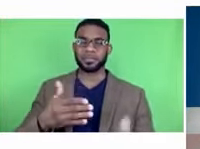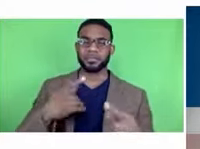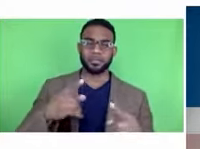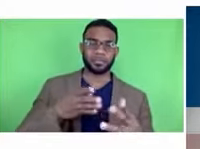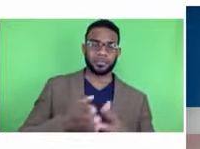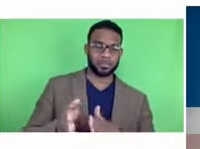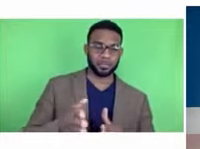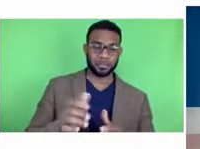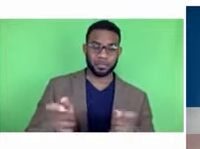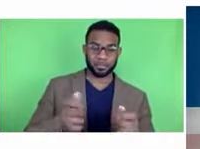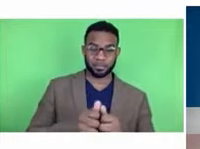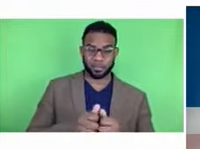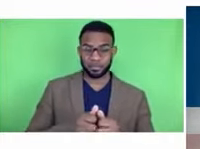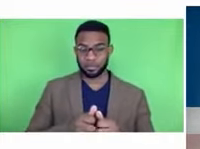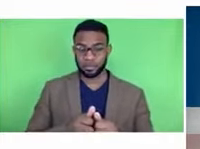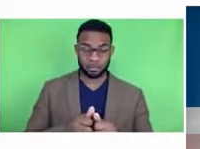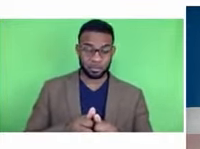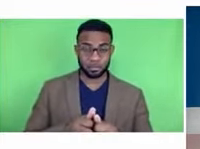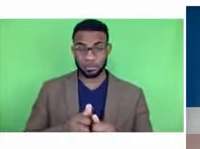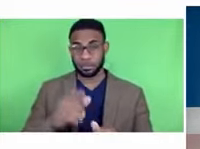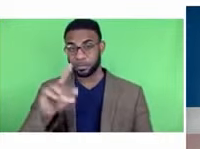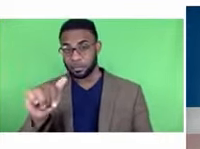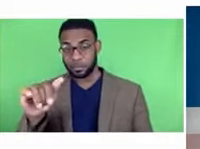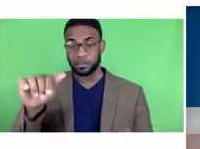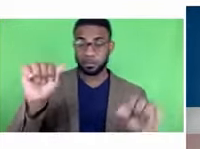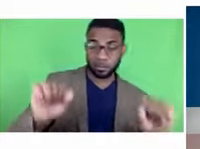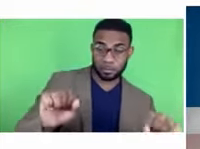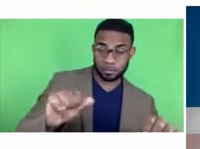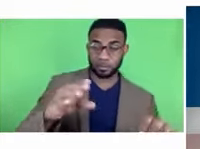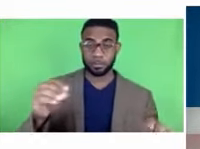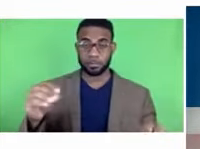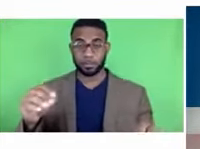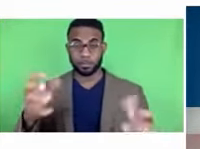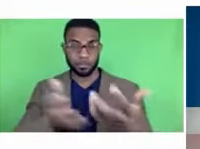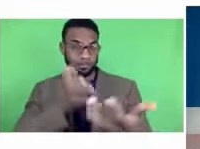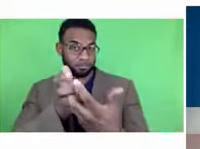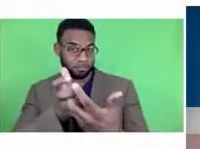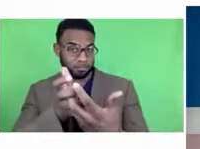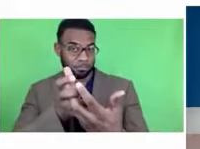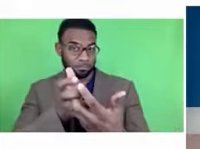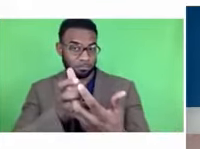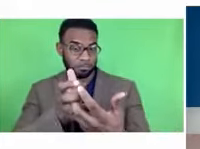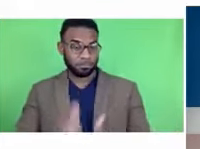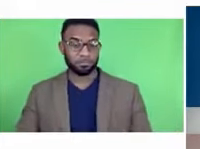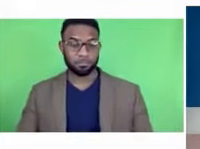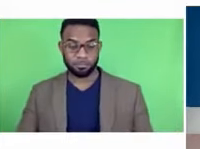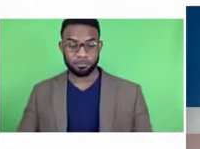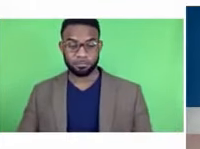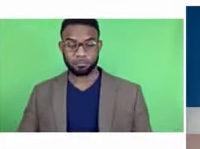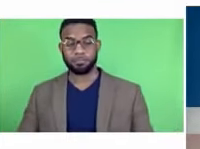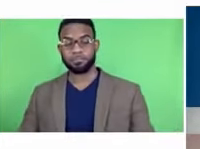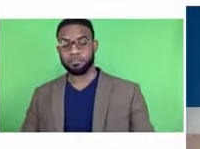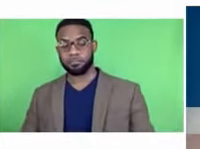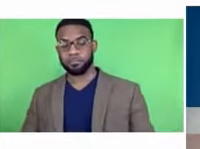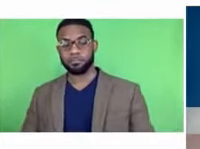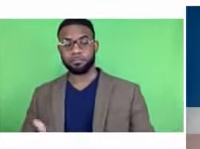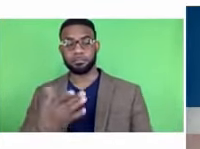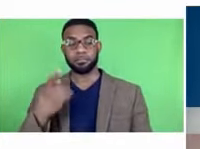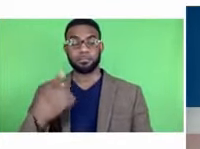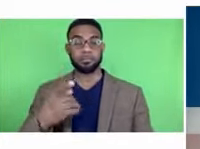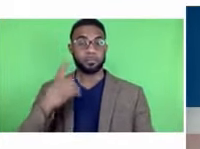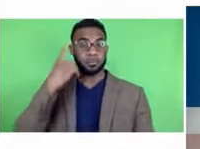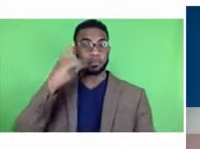of dealing with disability, ability, and accommodation. Mm-hmm. And you bring up a very valid point there, Travis. I know